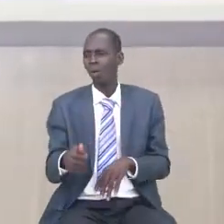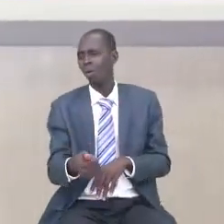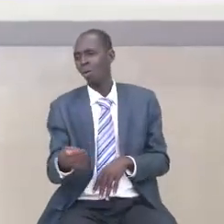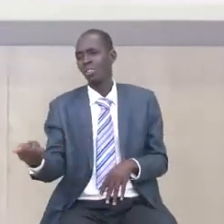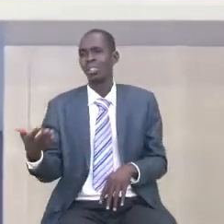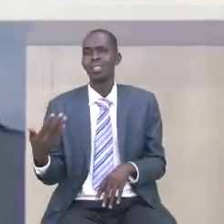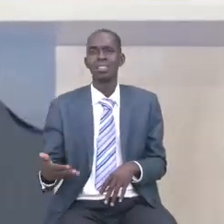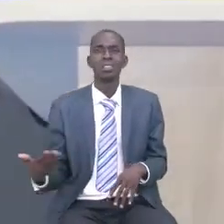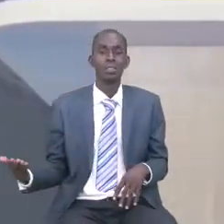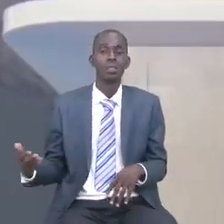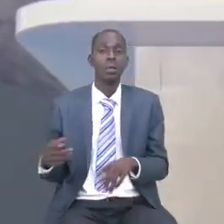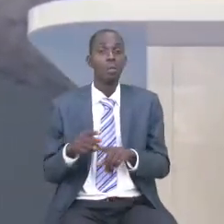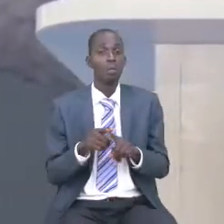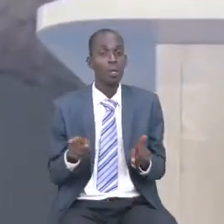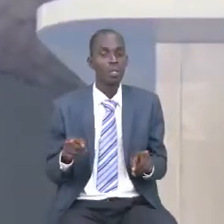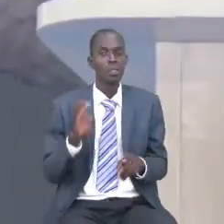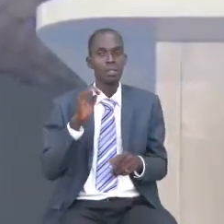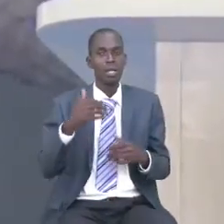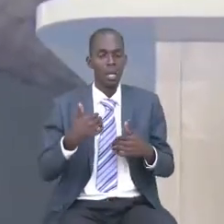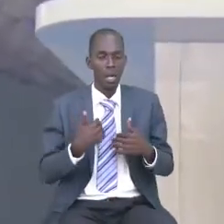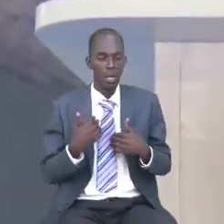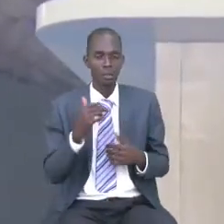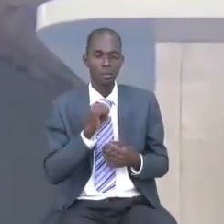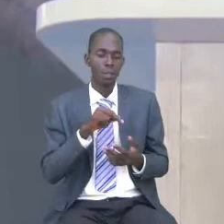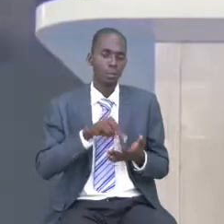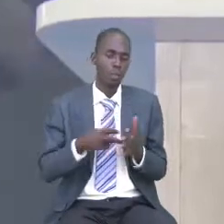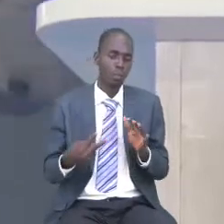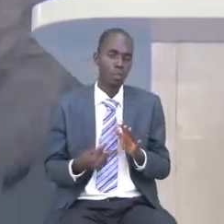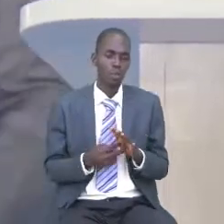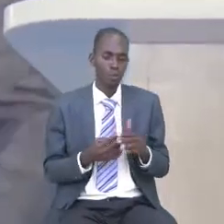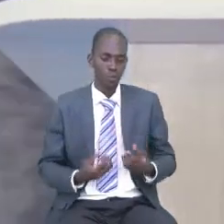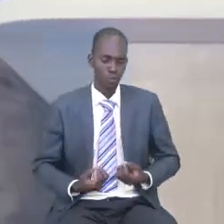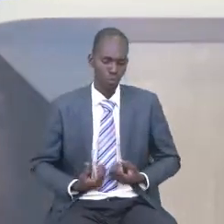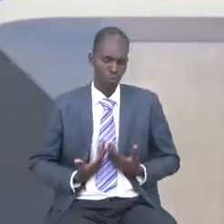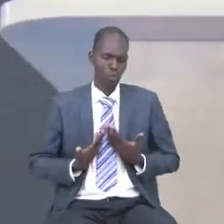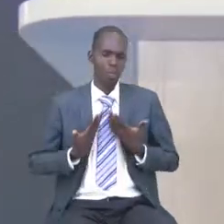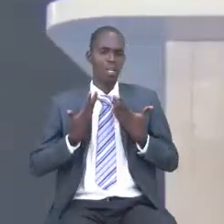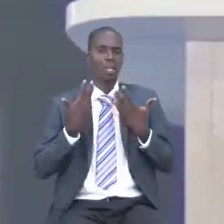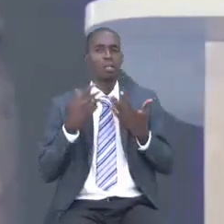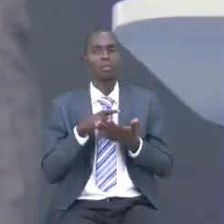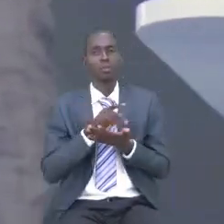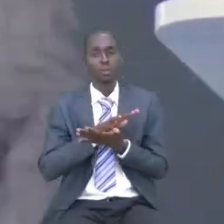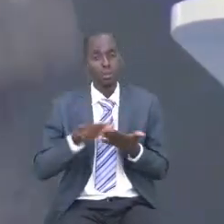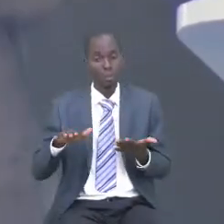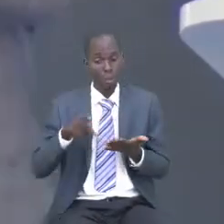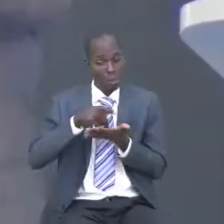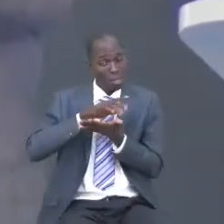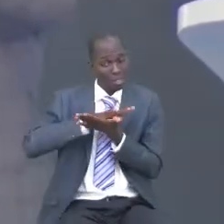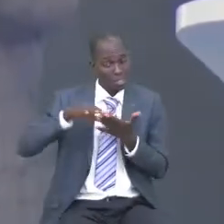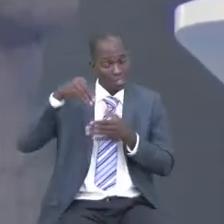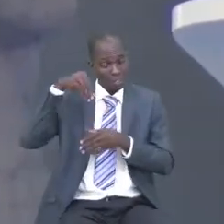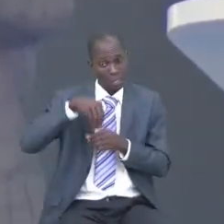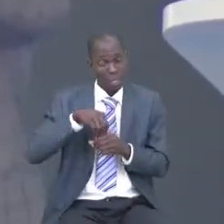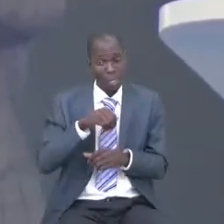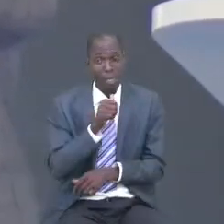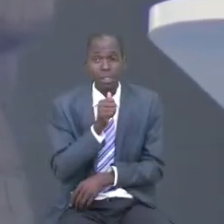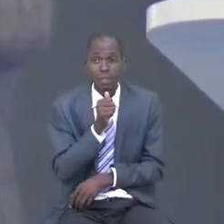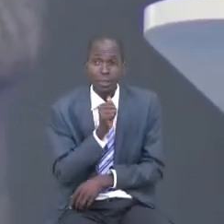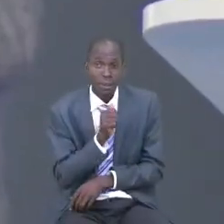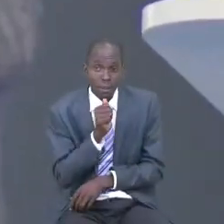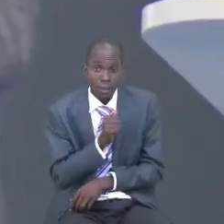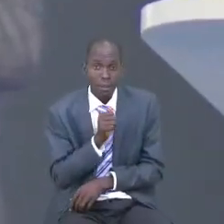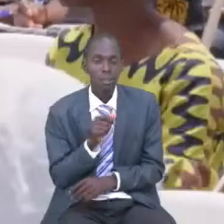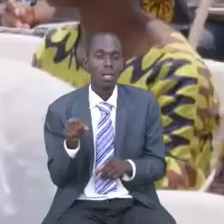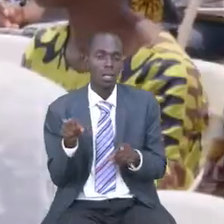a purpose-driven purity. Purity in private, as he was in